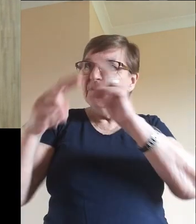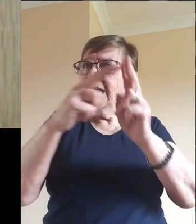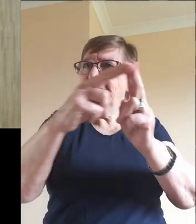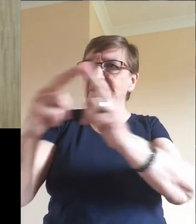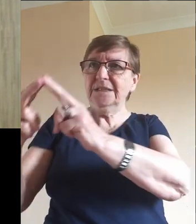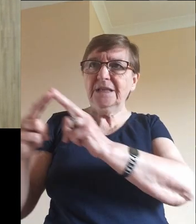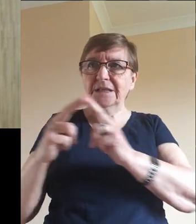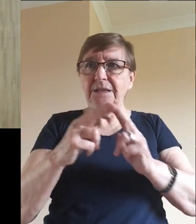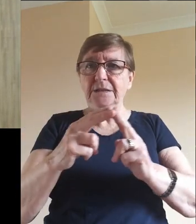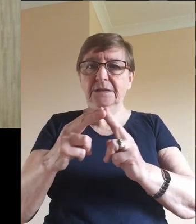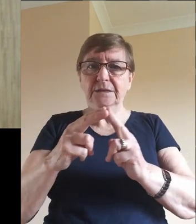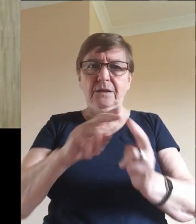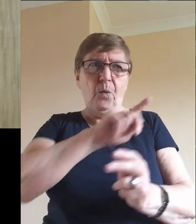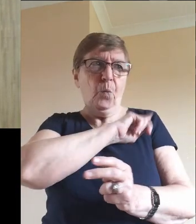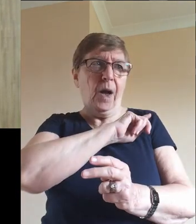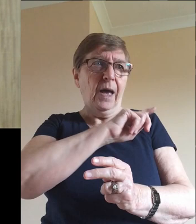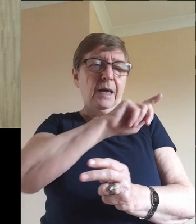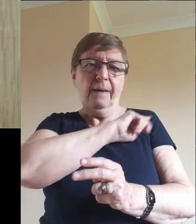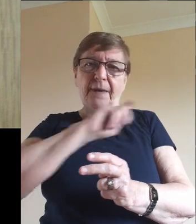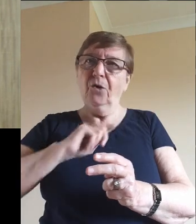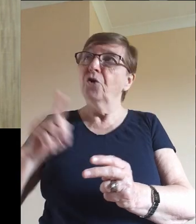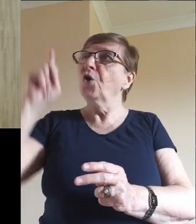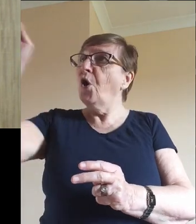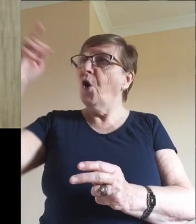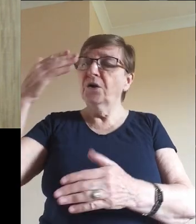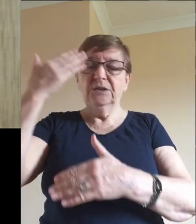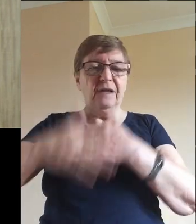our God will not give up.